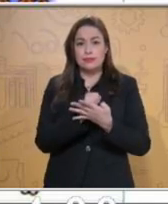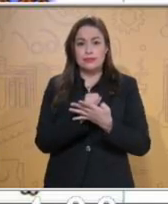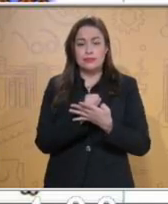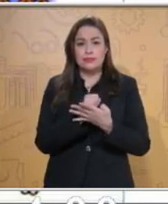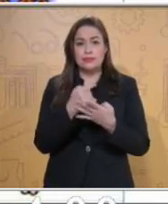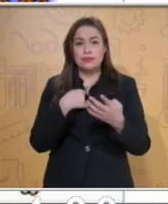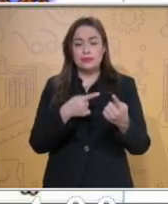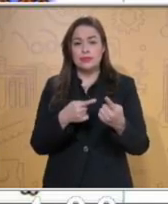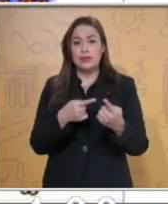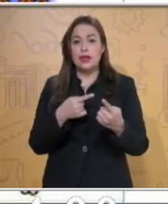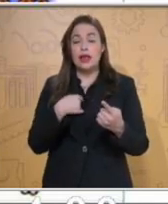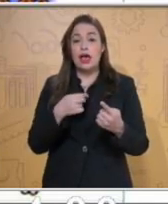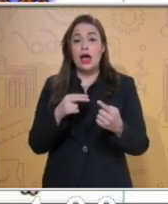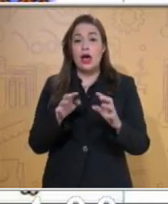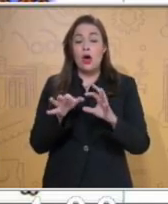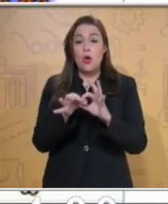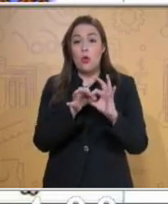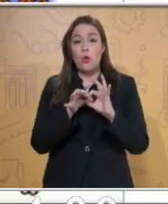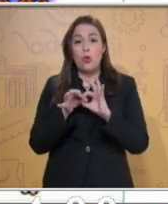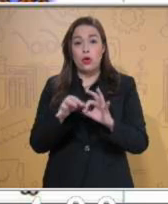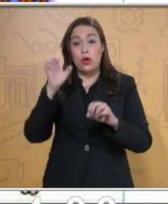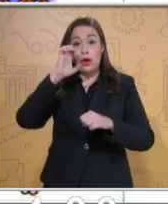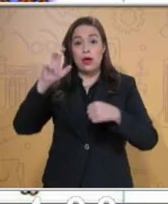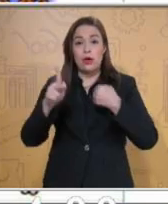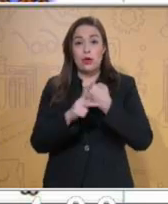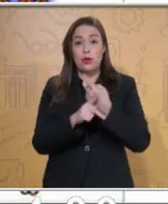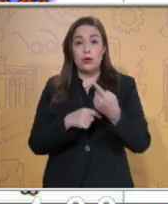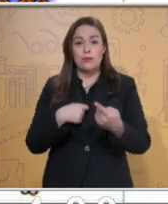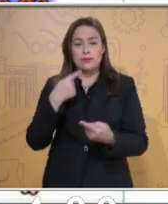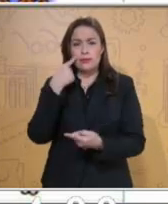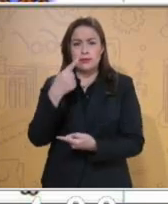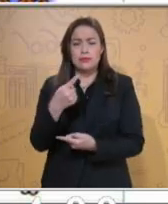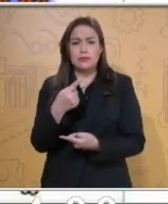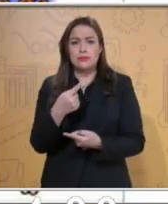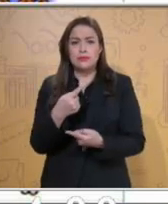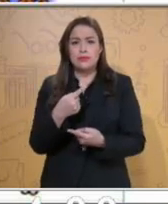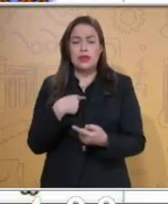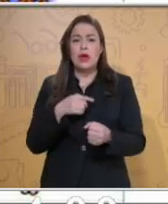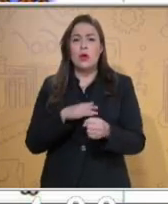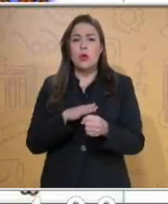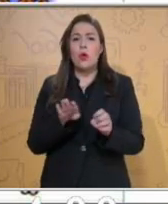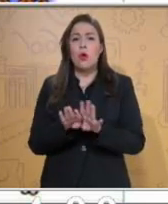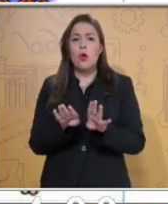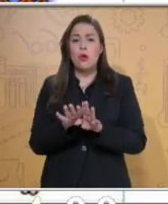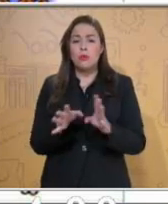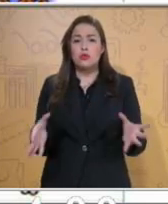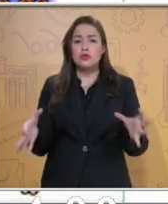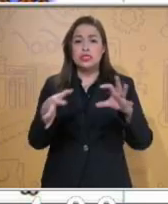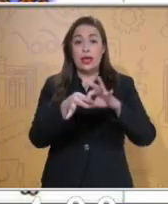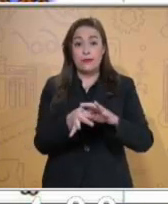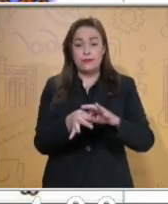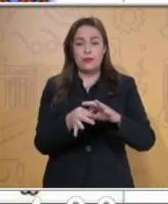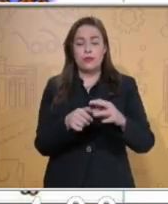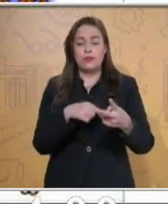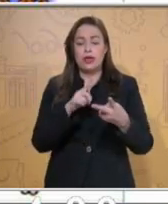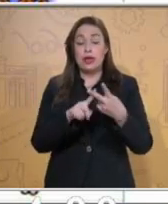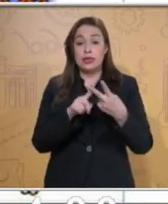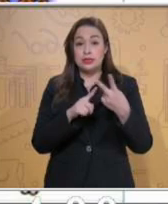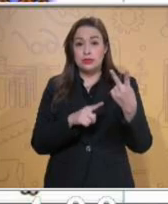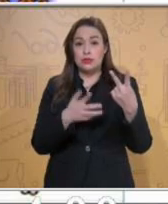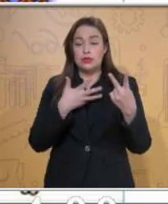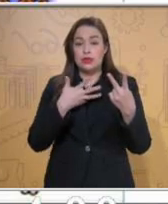Union. There you can see how the European Union was formed. In the second one, we have a